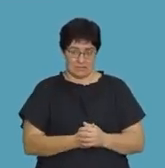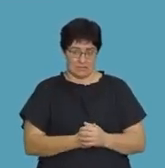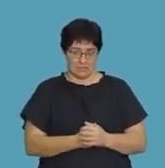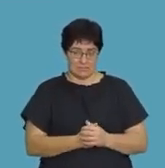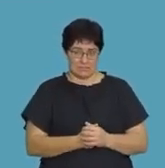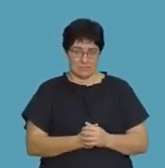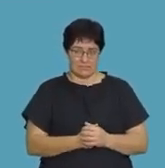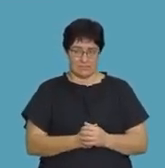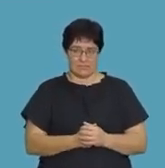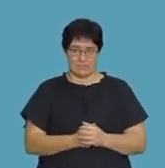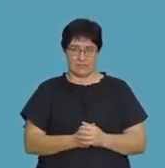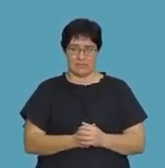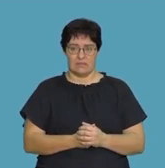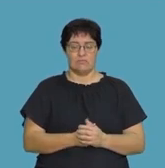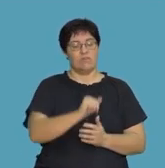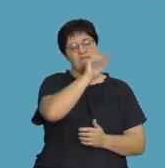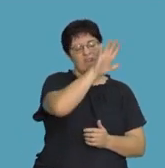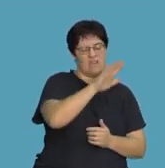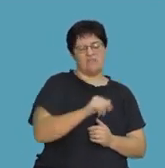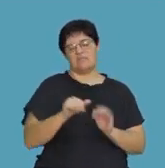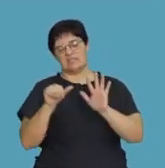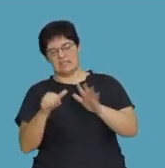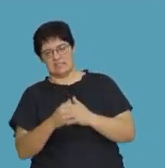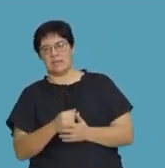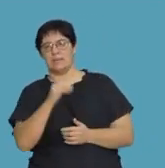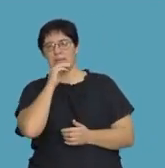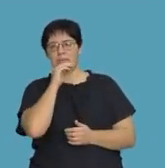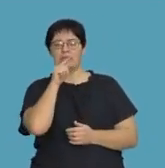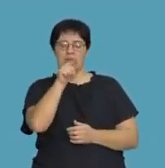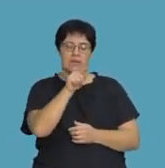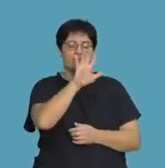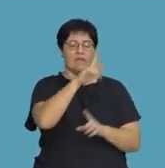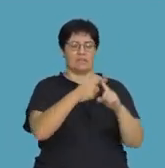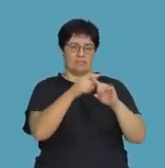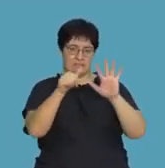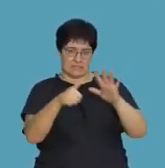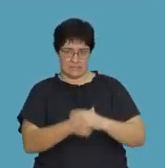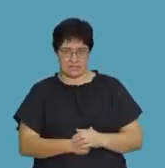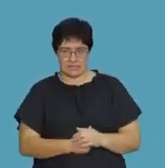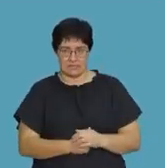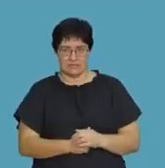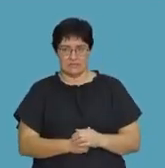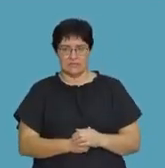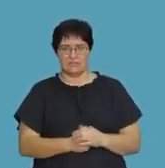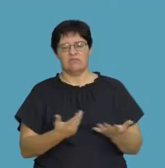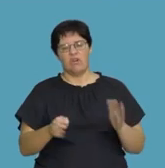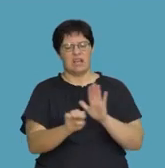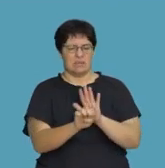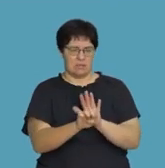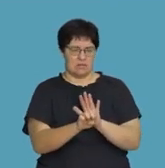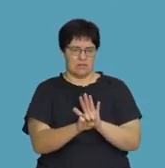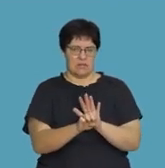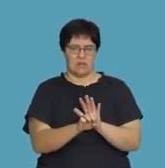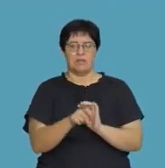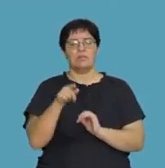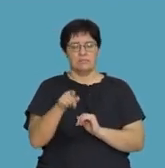what root it is, right? So if it was 5 there and 6 here, it will then be 5 multiplied by 6,